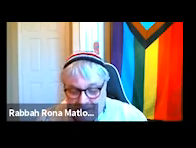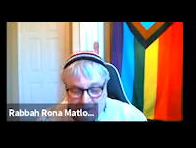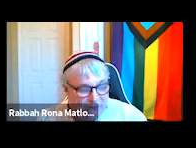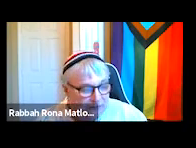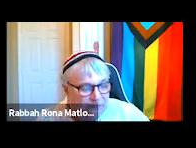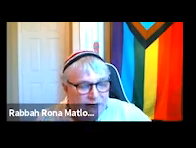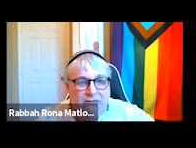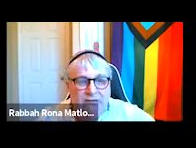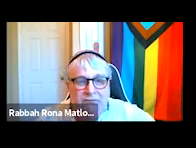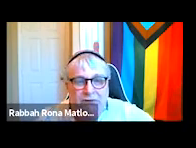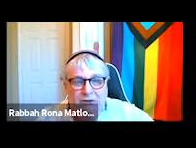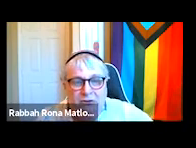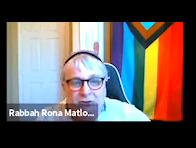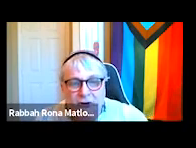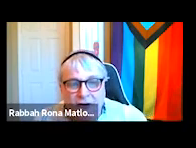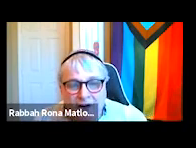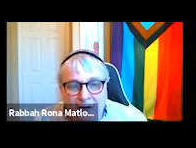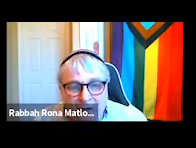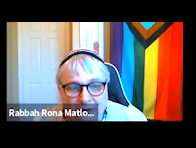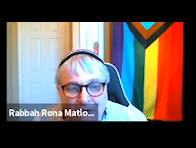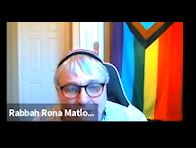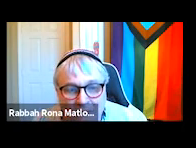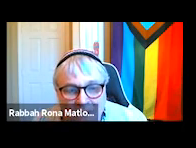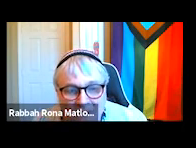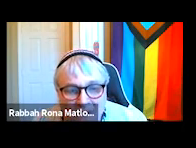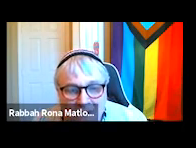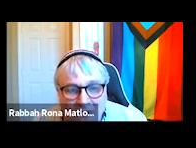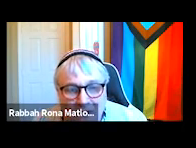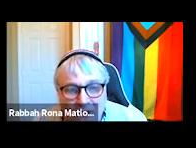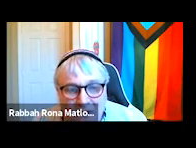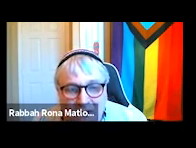Okay, so the intersection of being